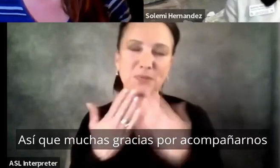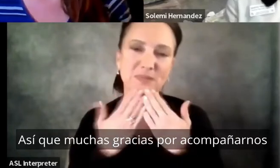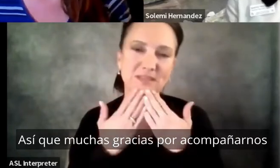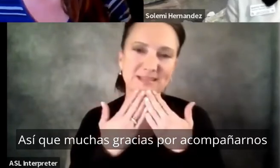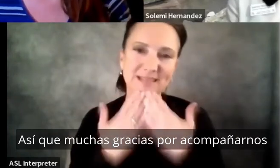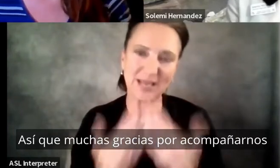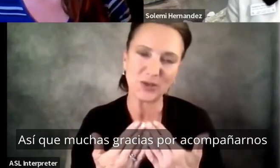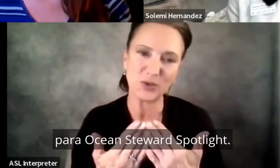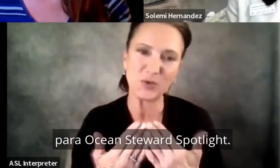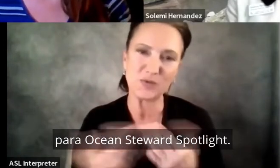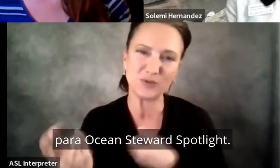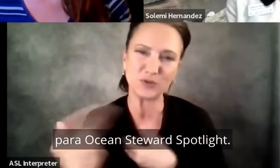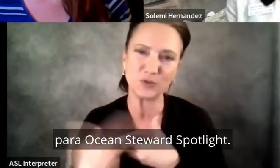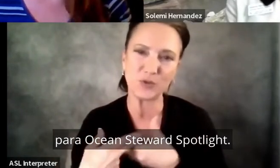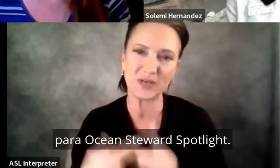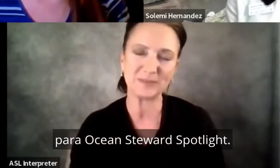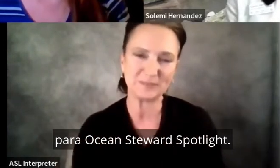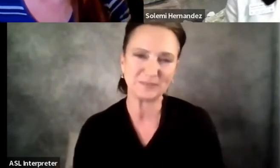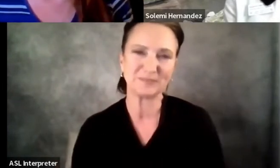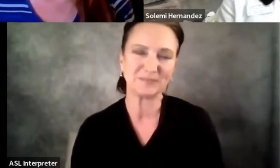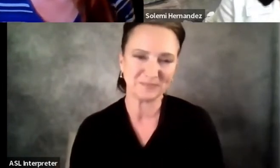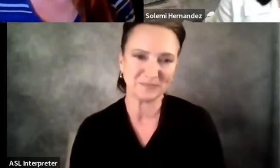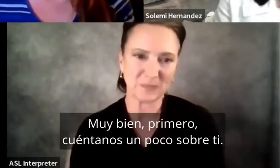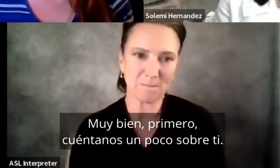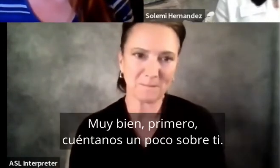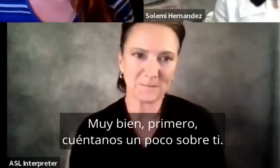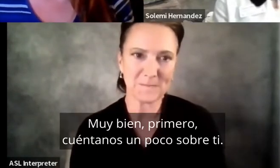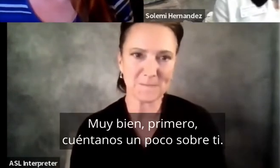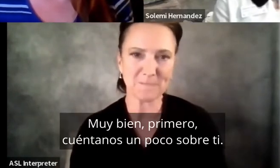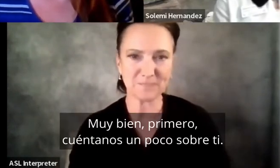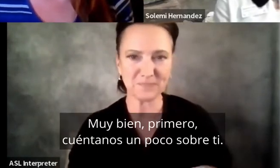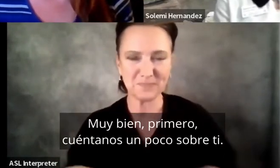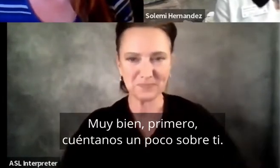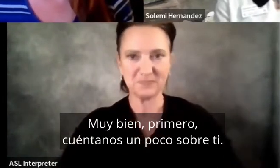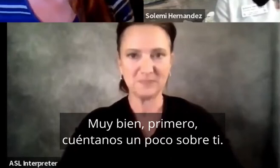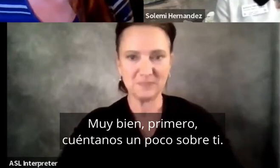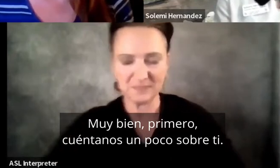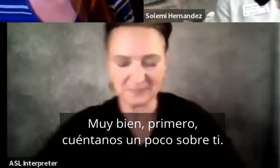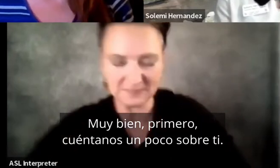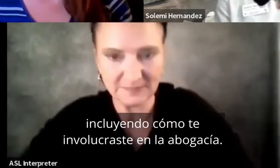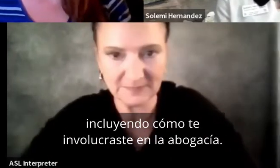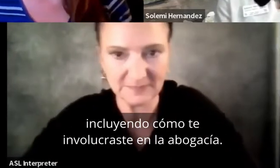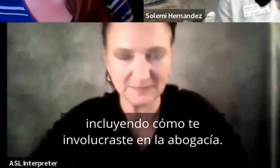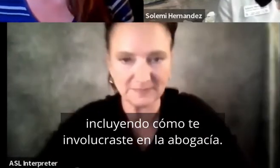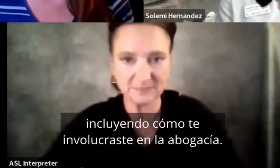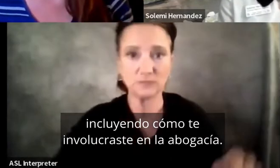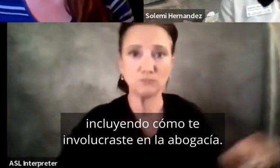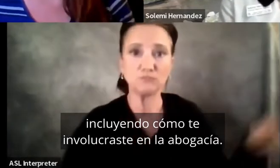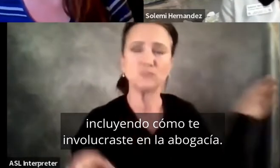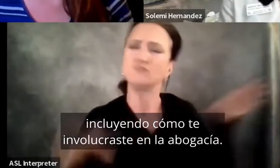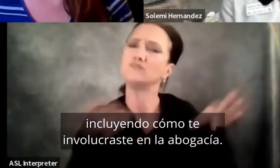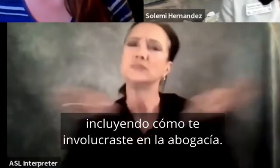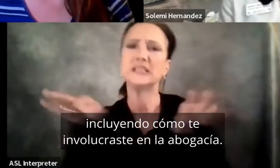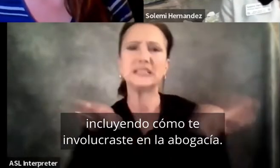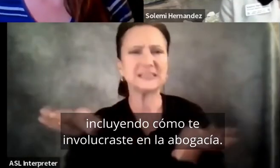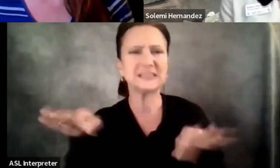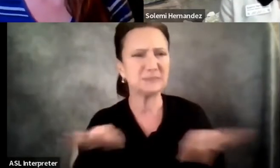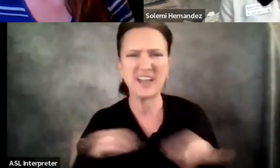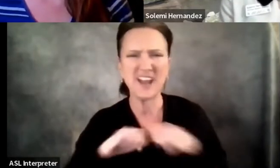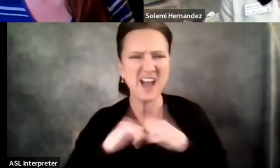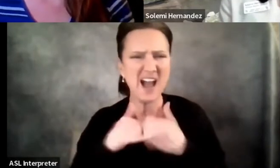much for joining us for Ocean Steward Spotlight. All right. First, tell us a little bit about yourself, including how you got into